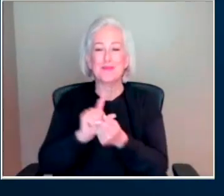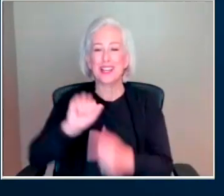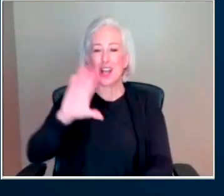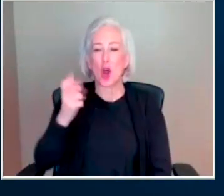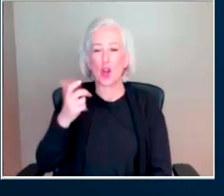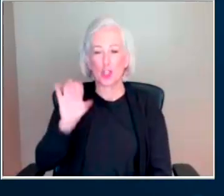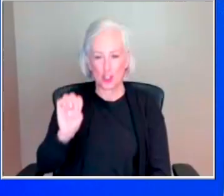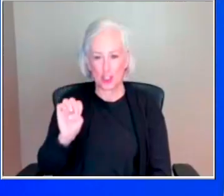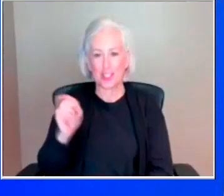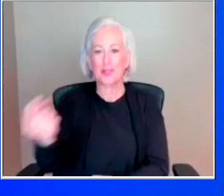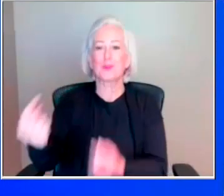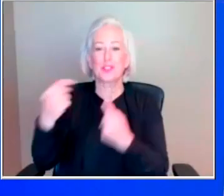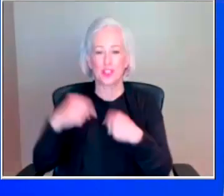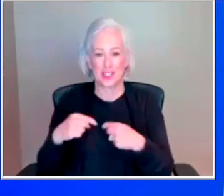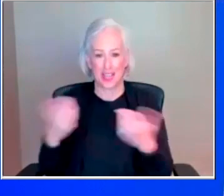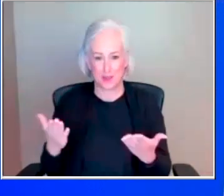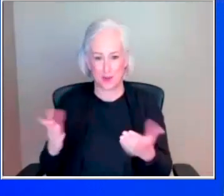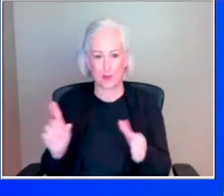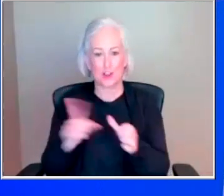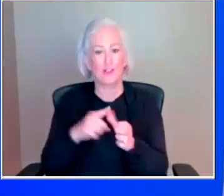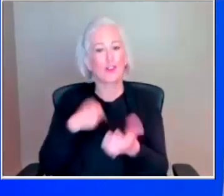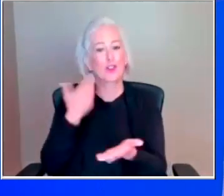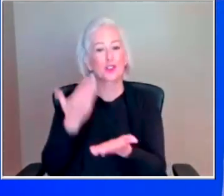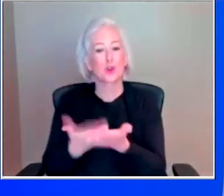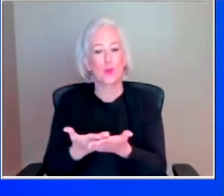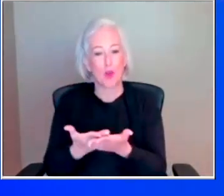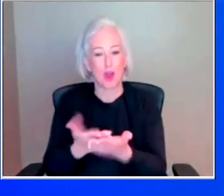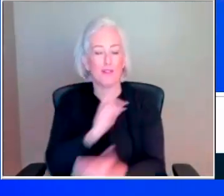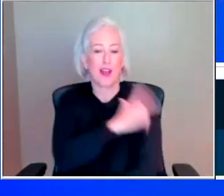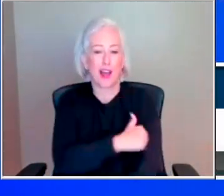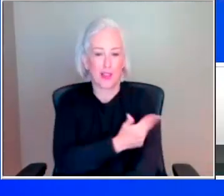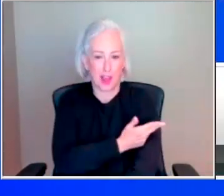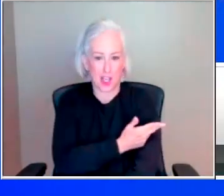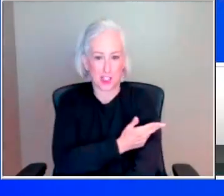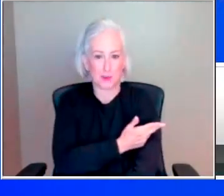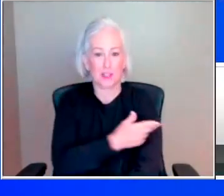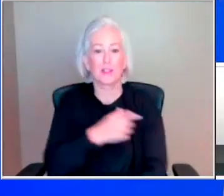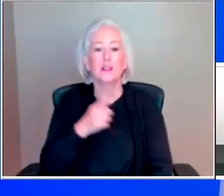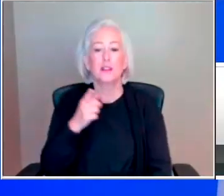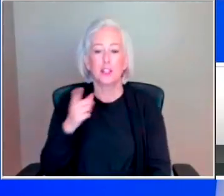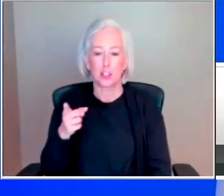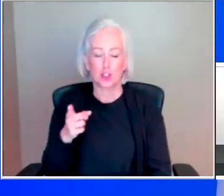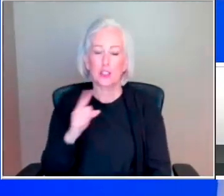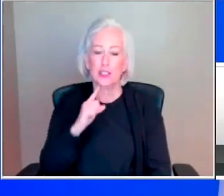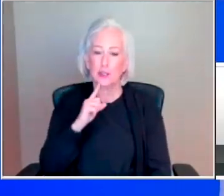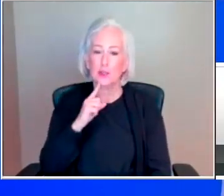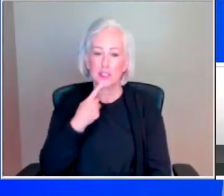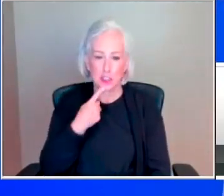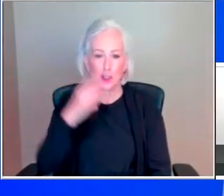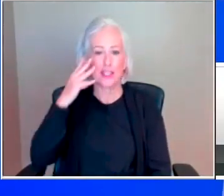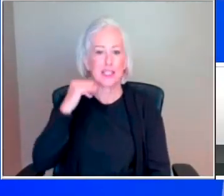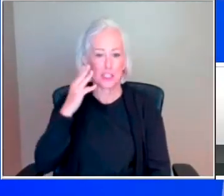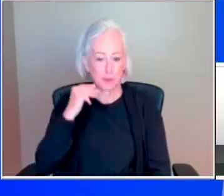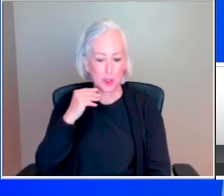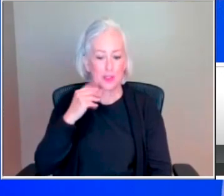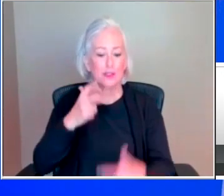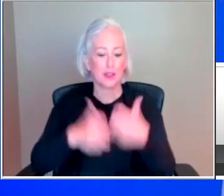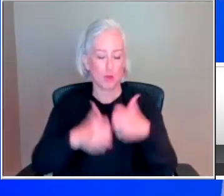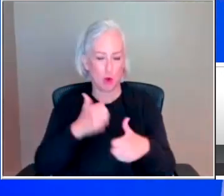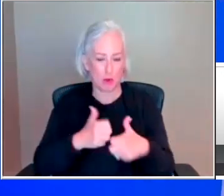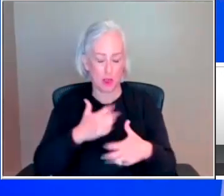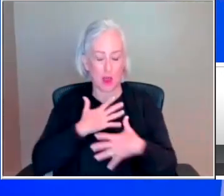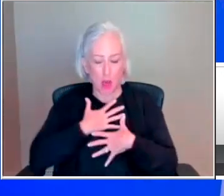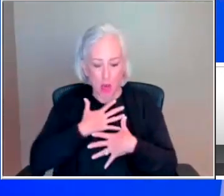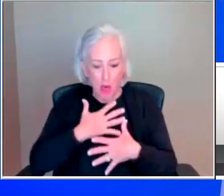the hospital, and she was significantly decompensated. She was very short of breath. She could not lay